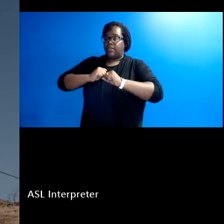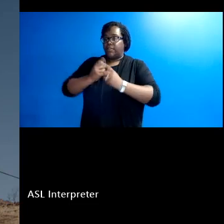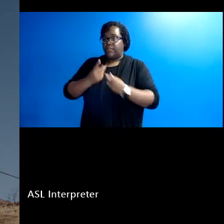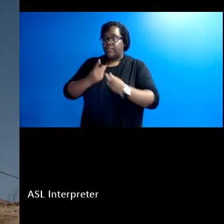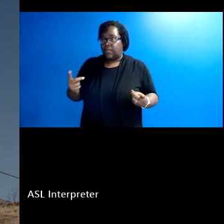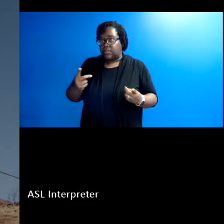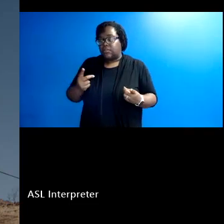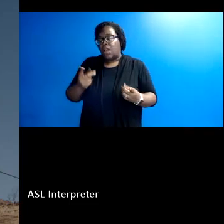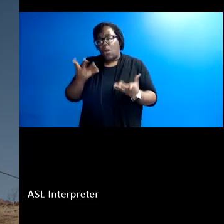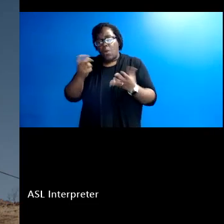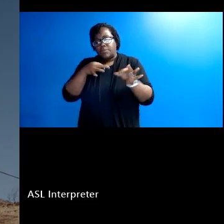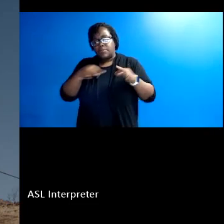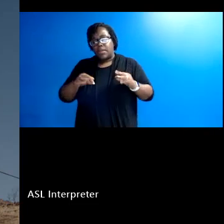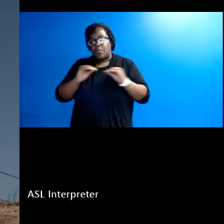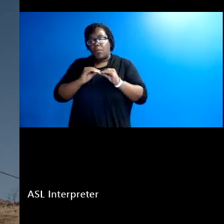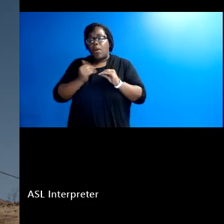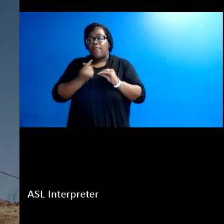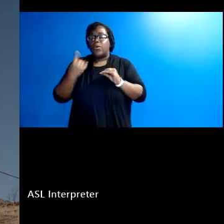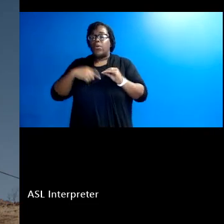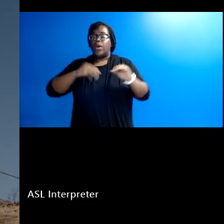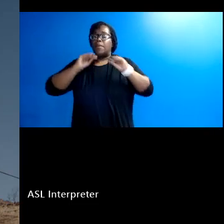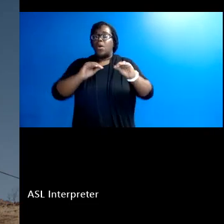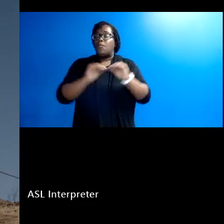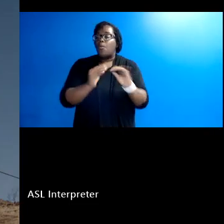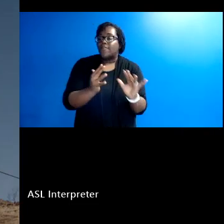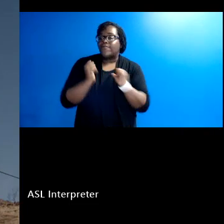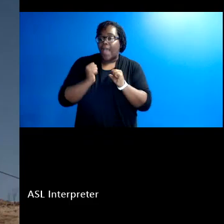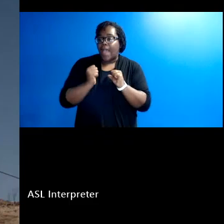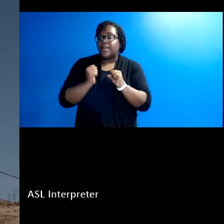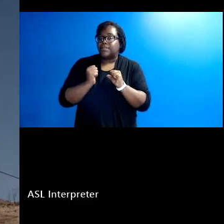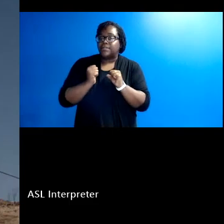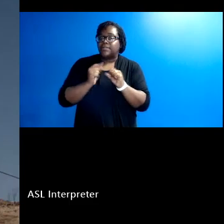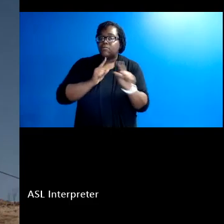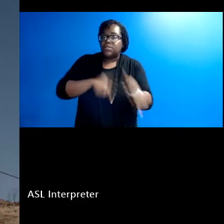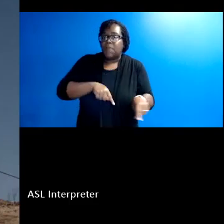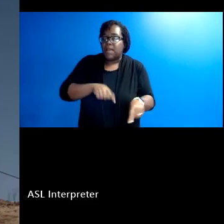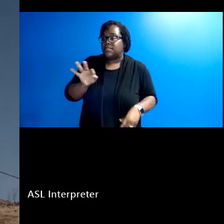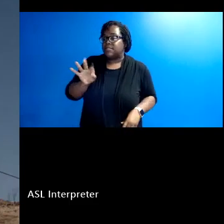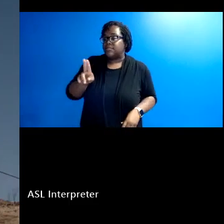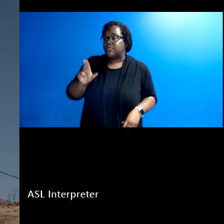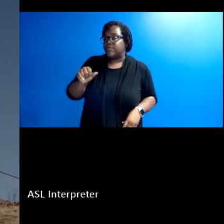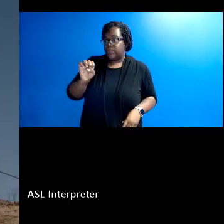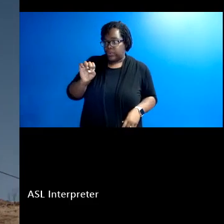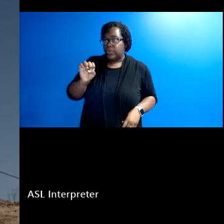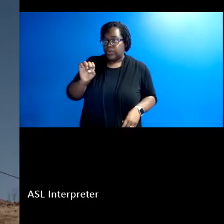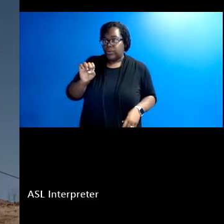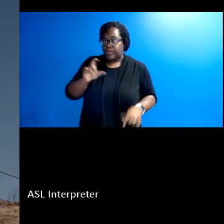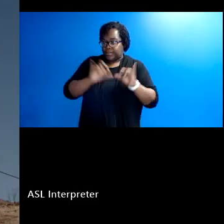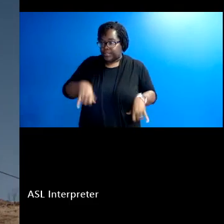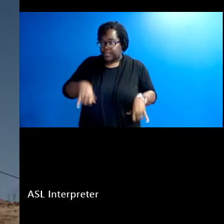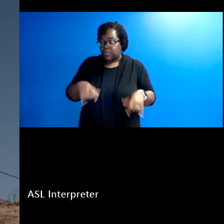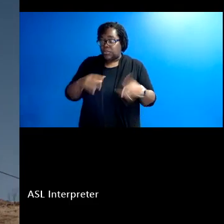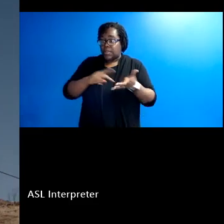we're doing. One is we're installing faster acting fuses on our system. What this faster acting fuse does is when it